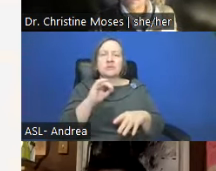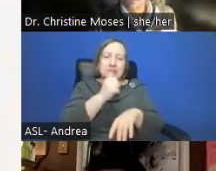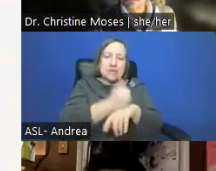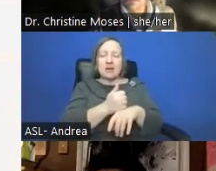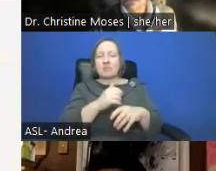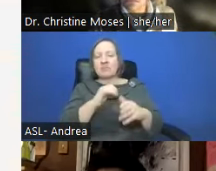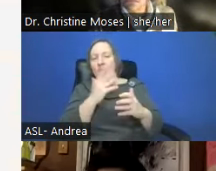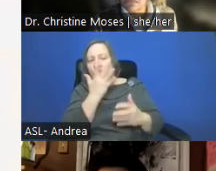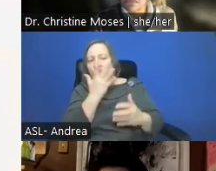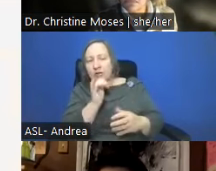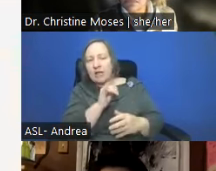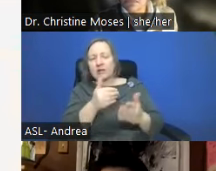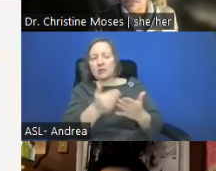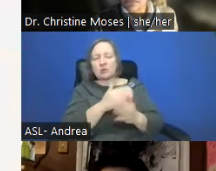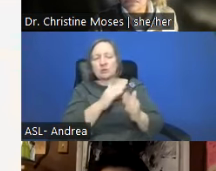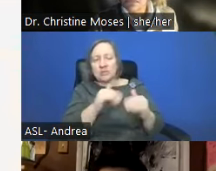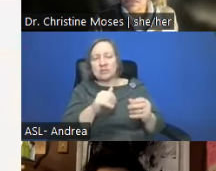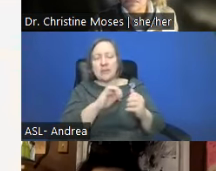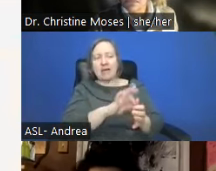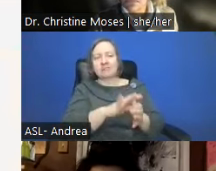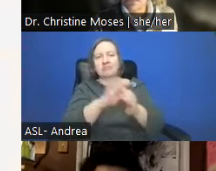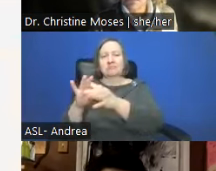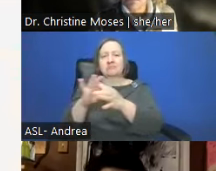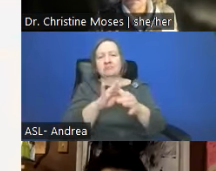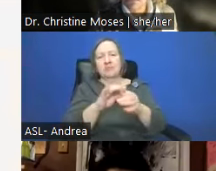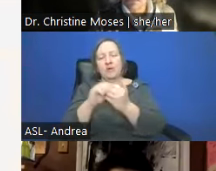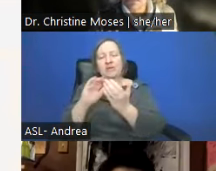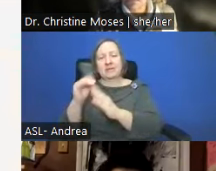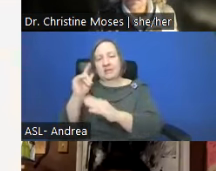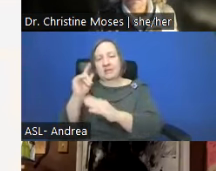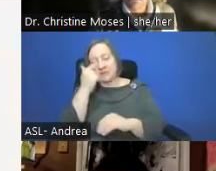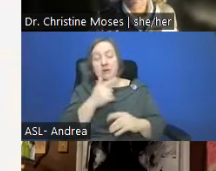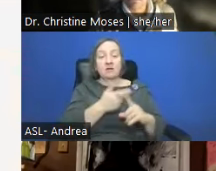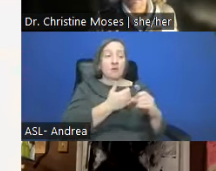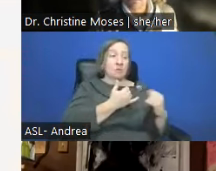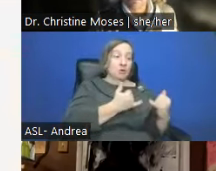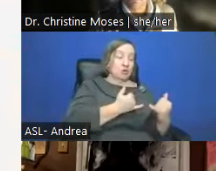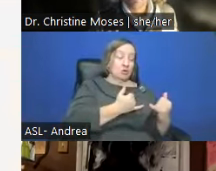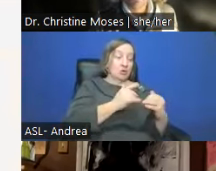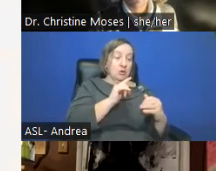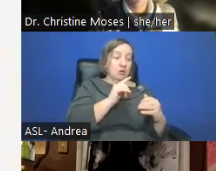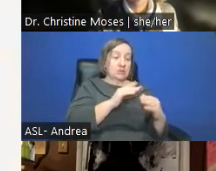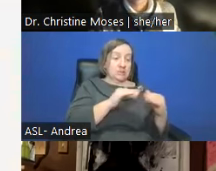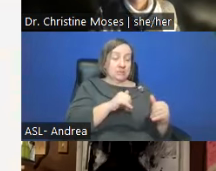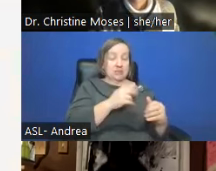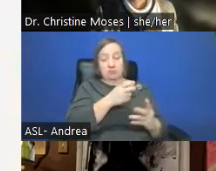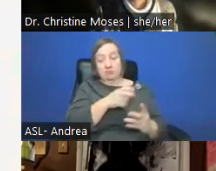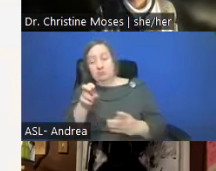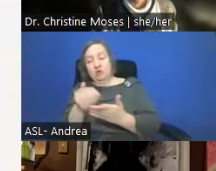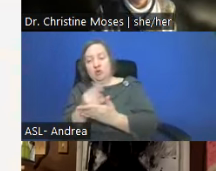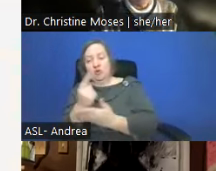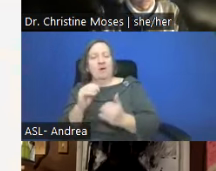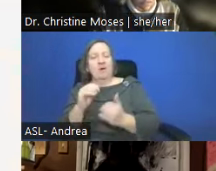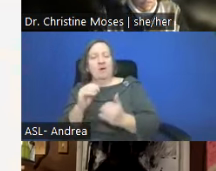how it relates to the rest of city government and the transition plan from our current system to the new one. The Commission will present all proposed changes to